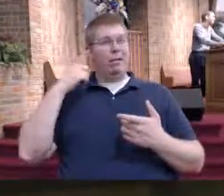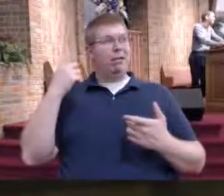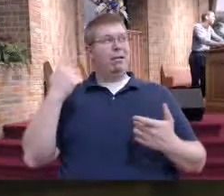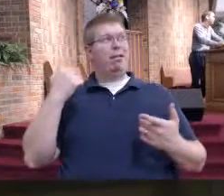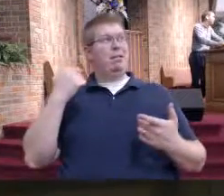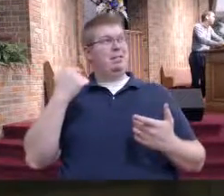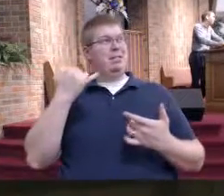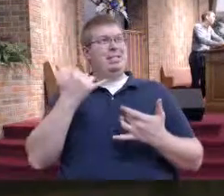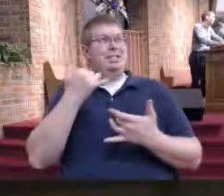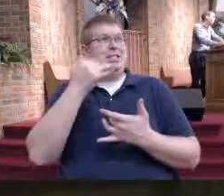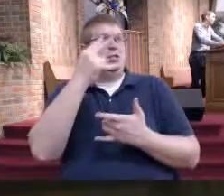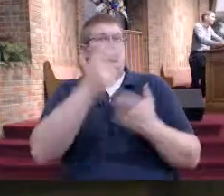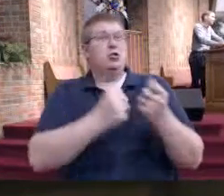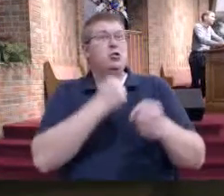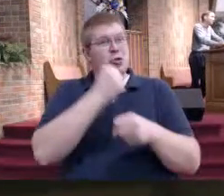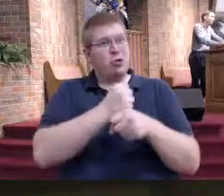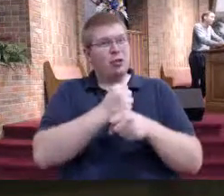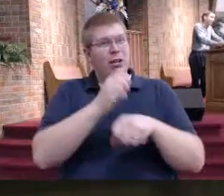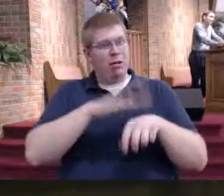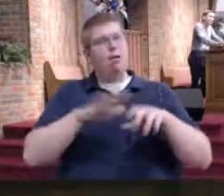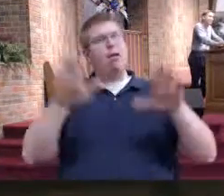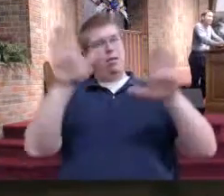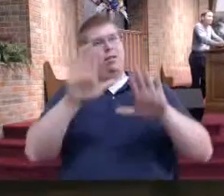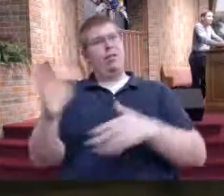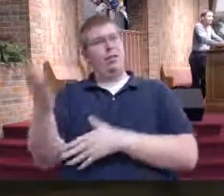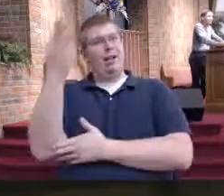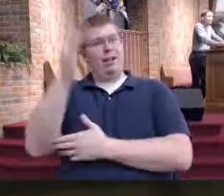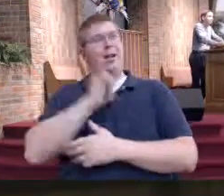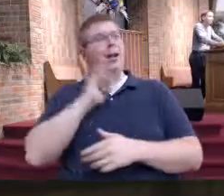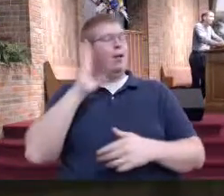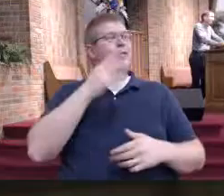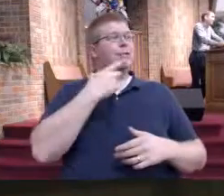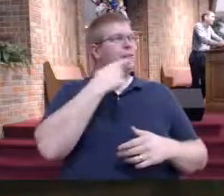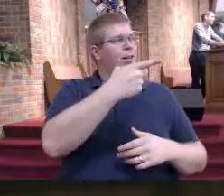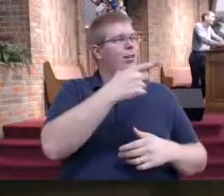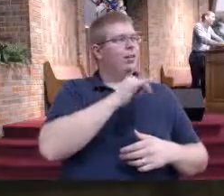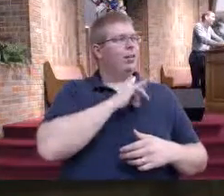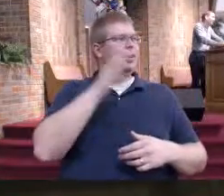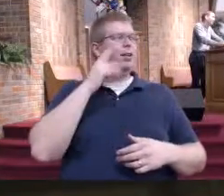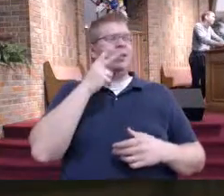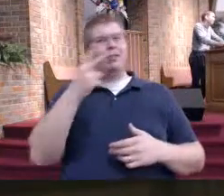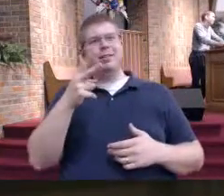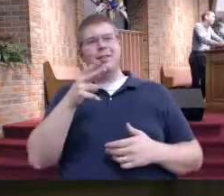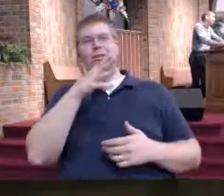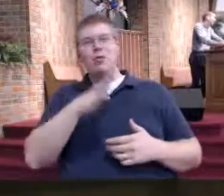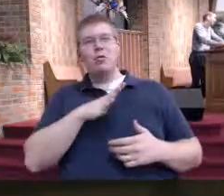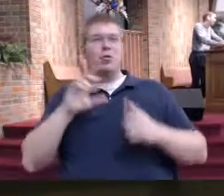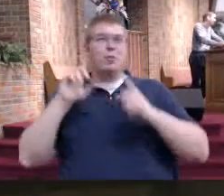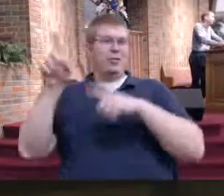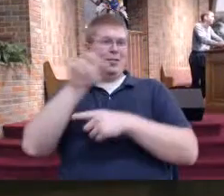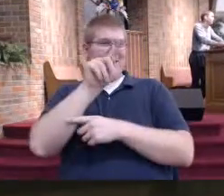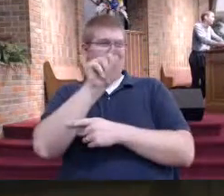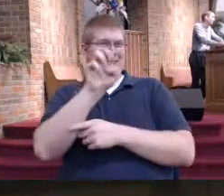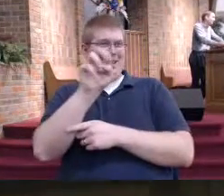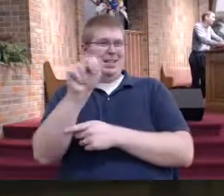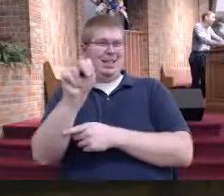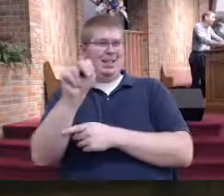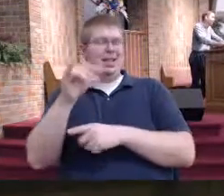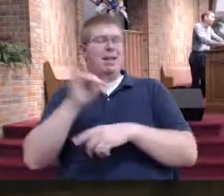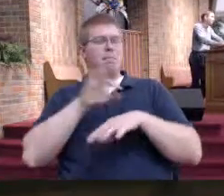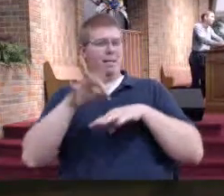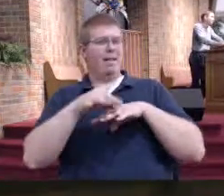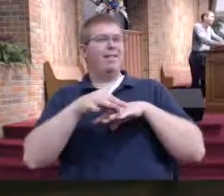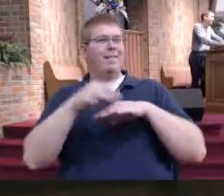the last 2 years now on Sunday mornings. Well, I'll let you know, I've been seeing a young lady up in Tennessee. She's my fiance